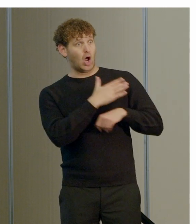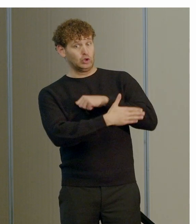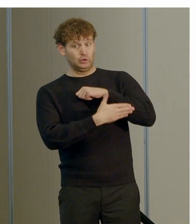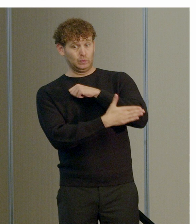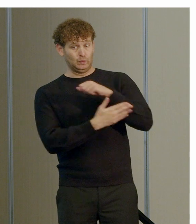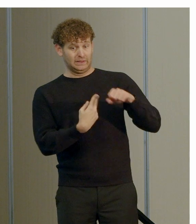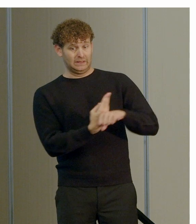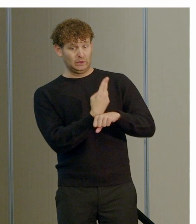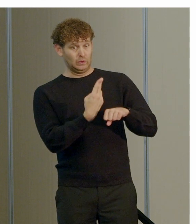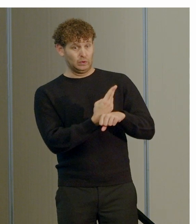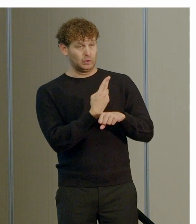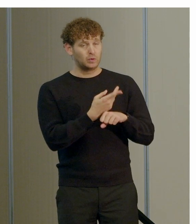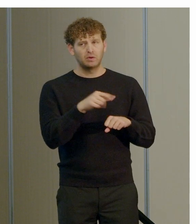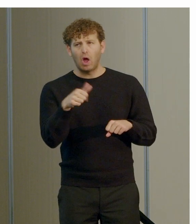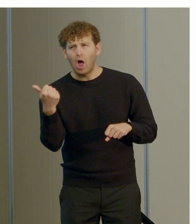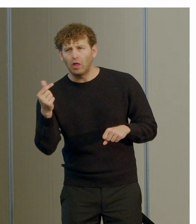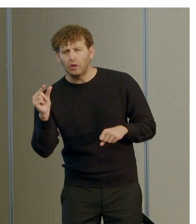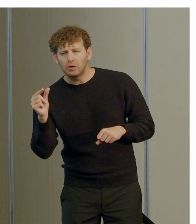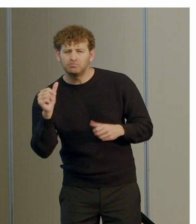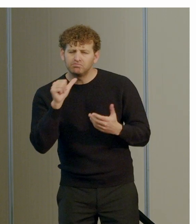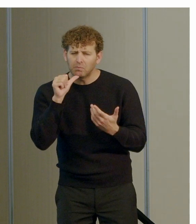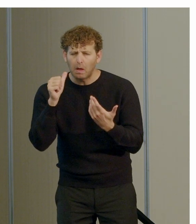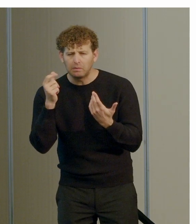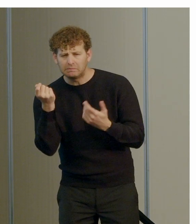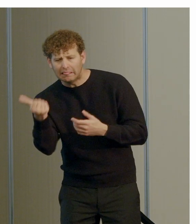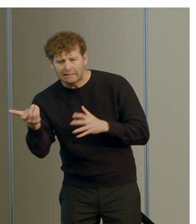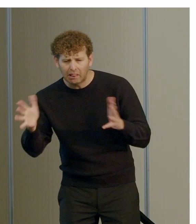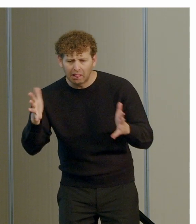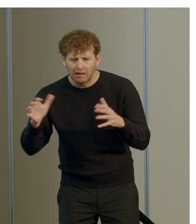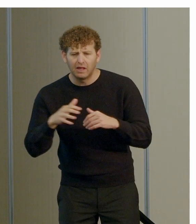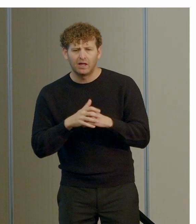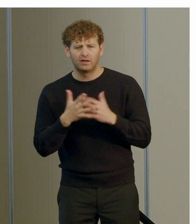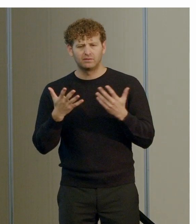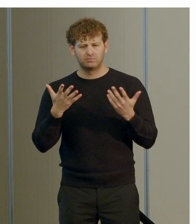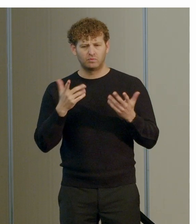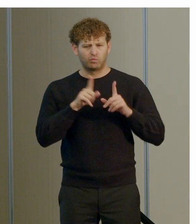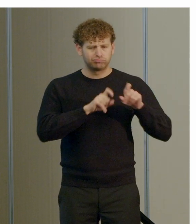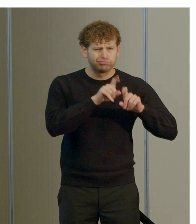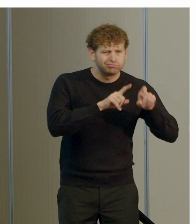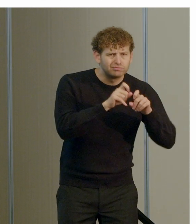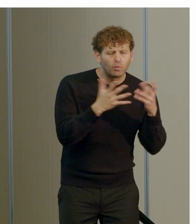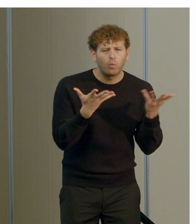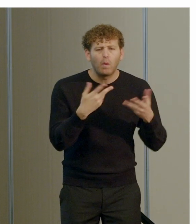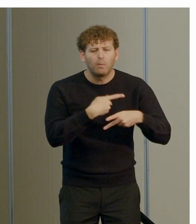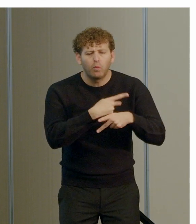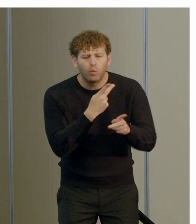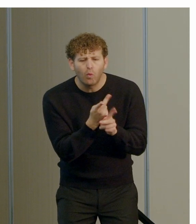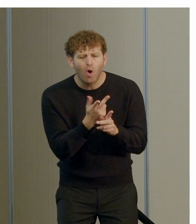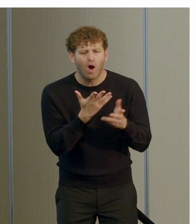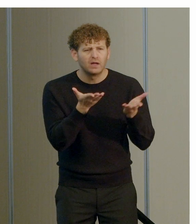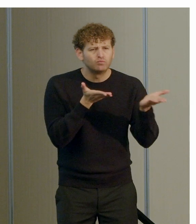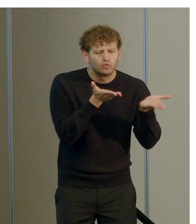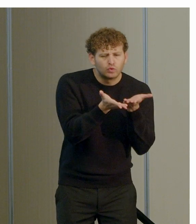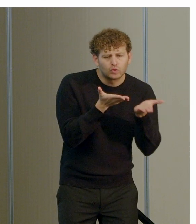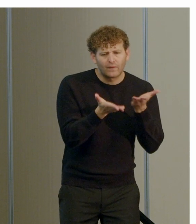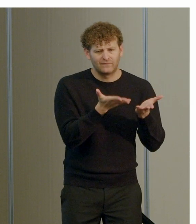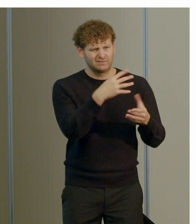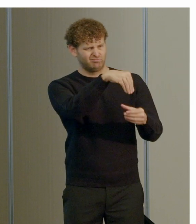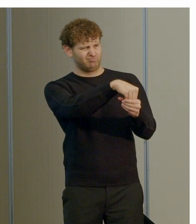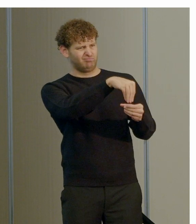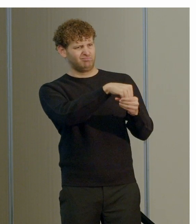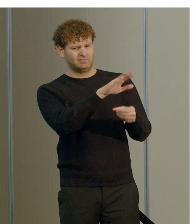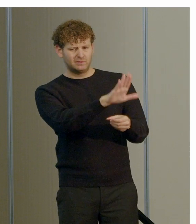their products and services, we ask them about, internal to their company, what are your digital